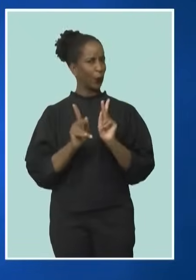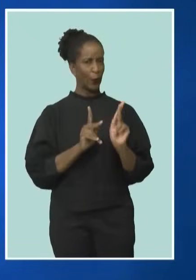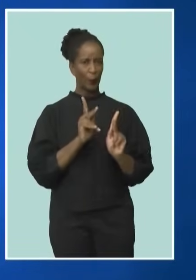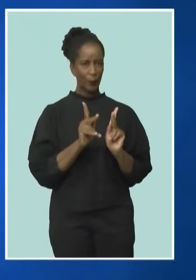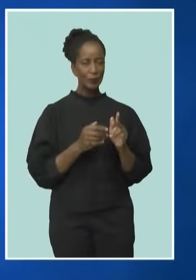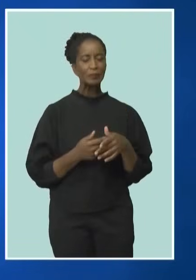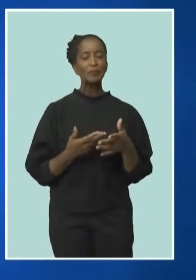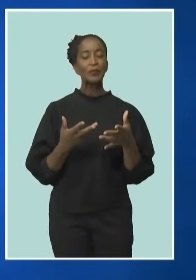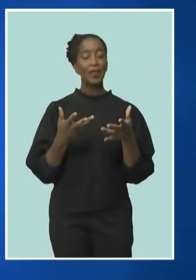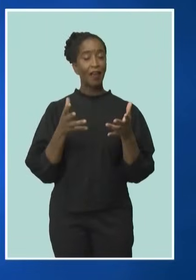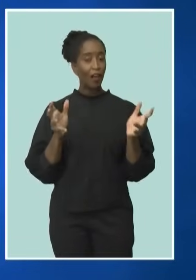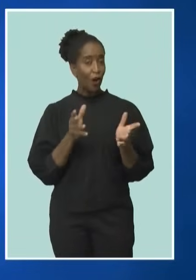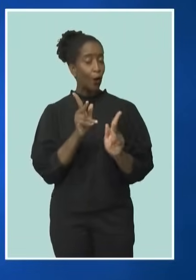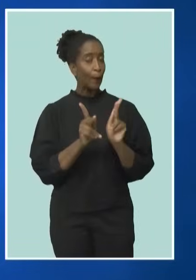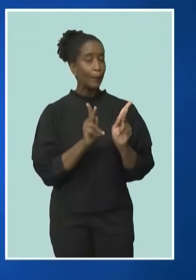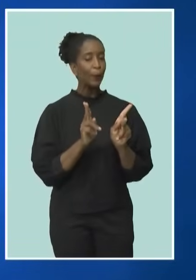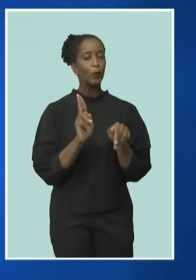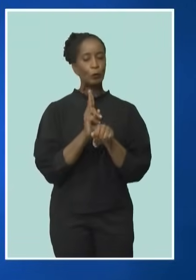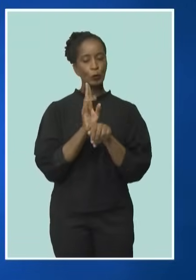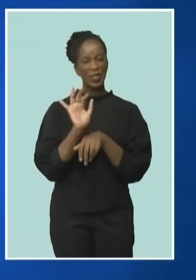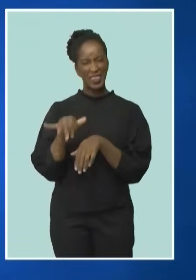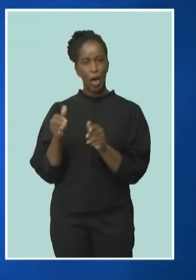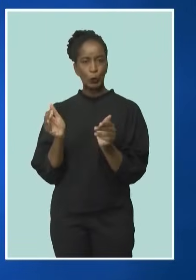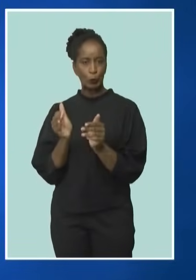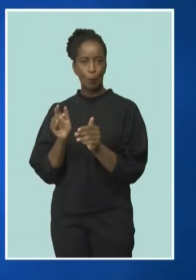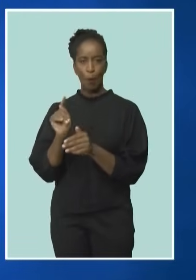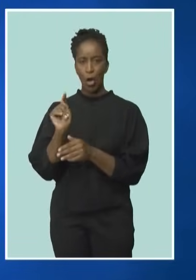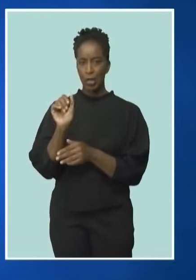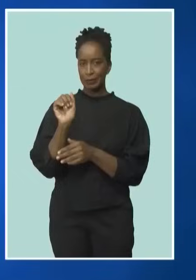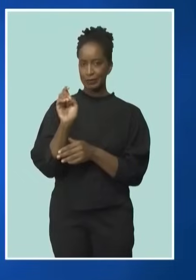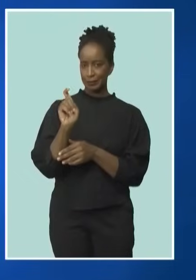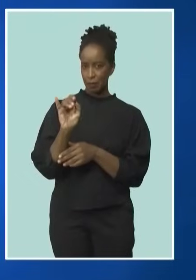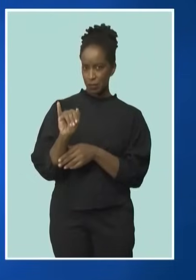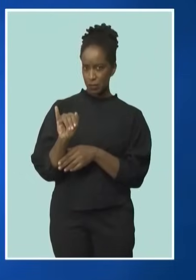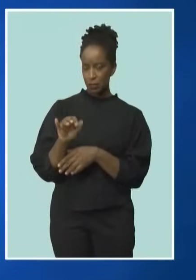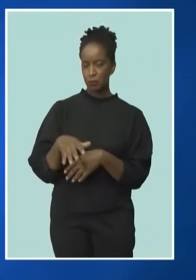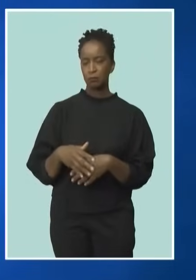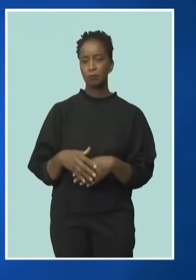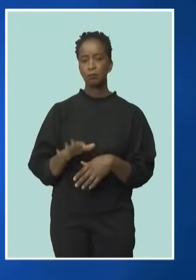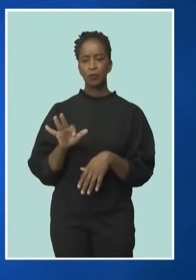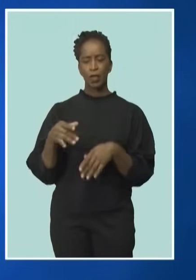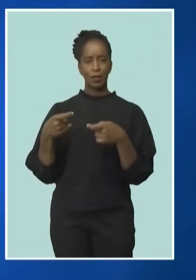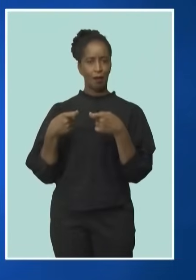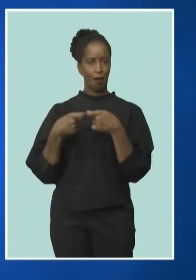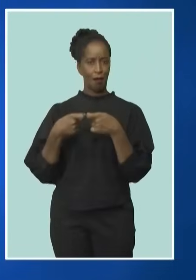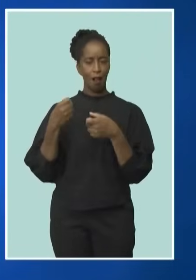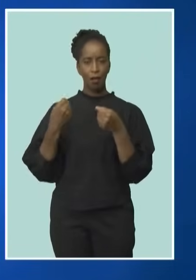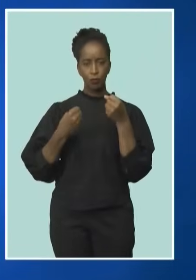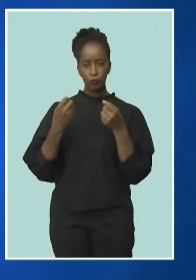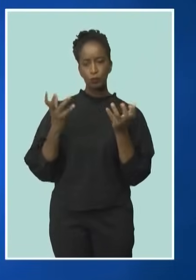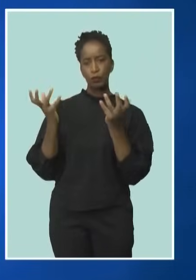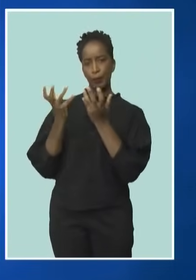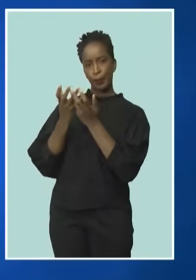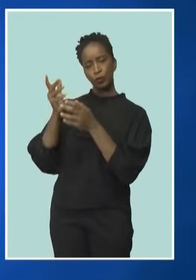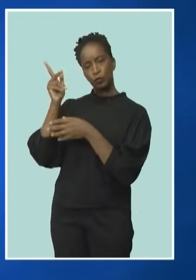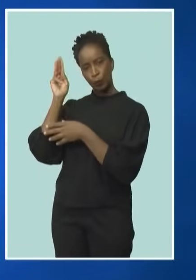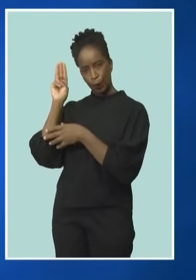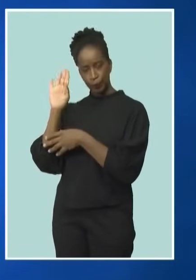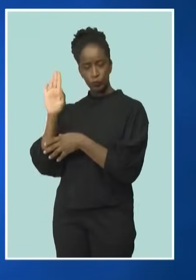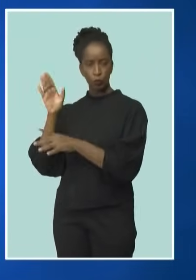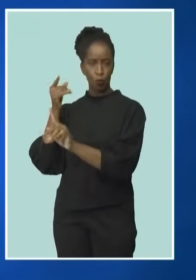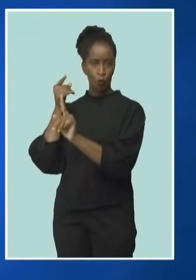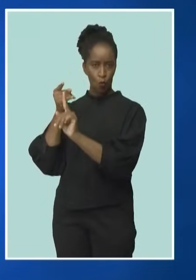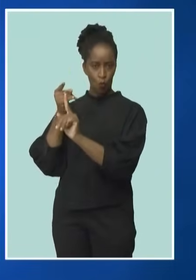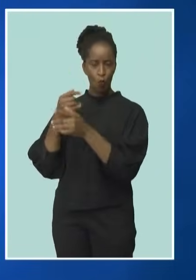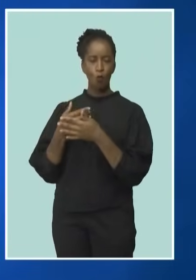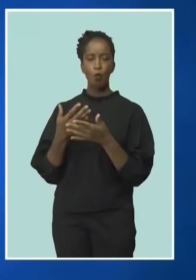the smaller zippy taxi. And electric vehicle basically goes with the role of the Prime Minister in terms of getting us ready